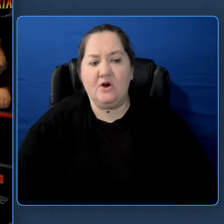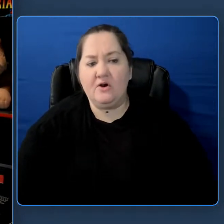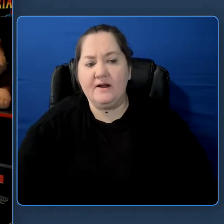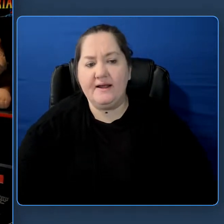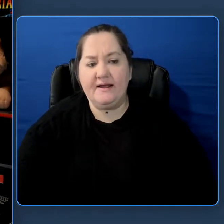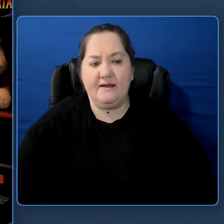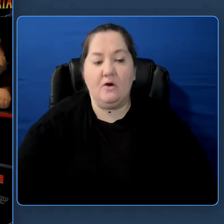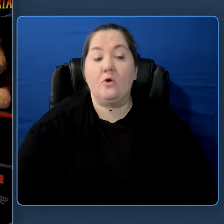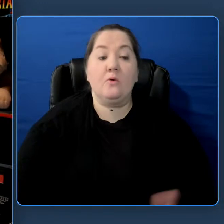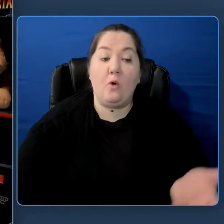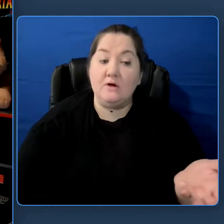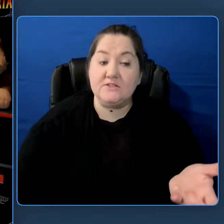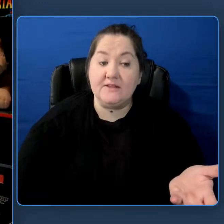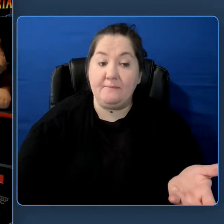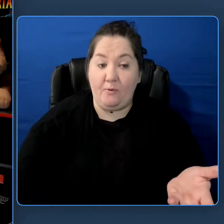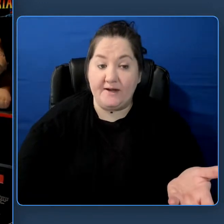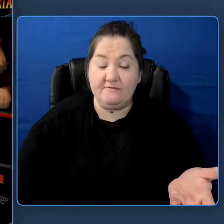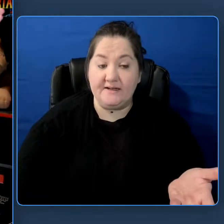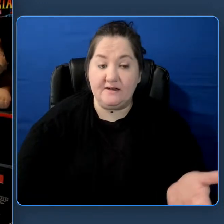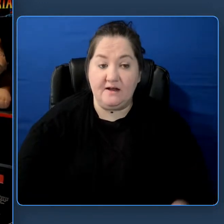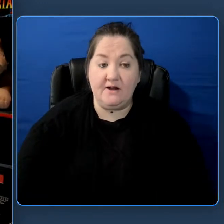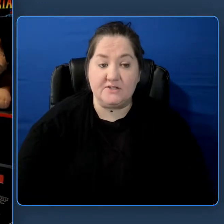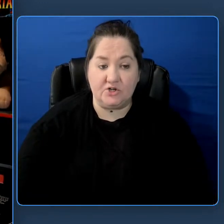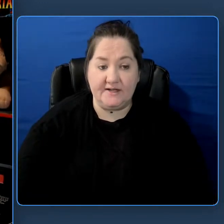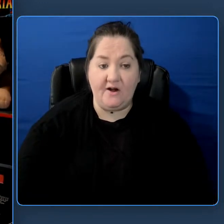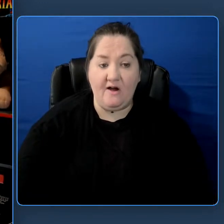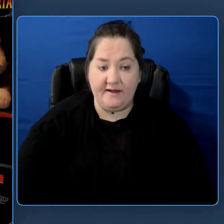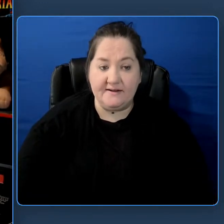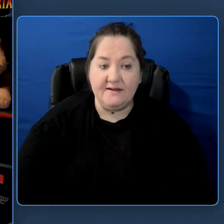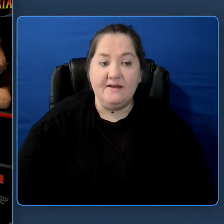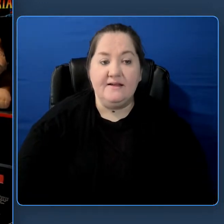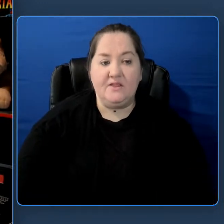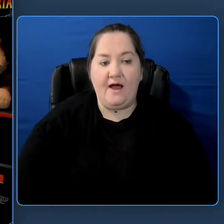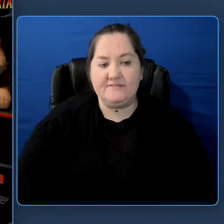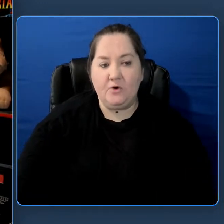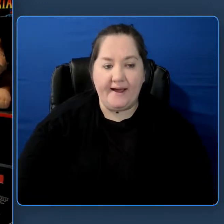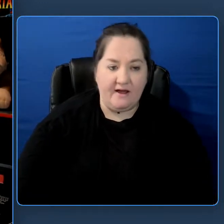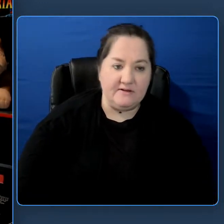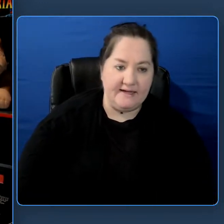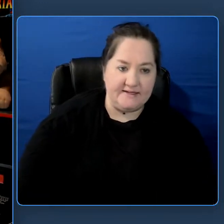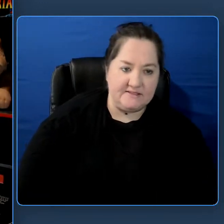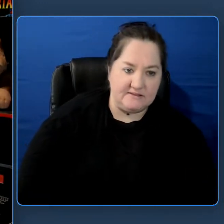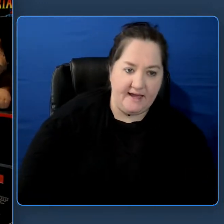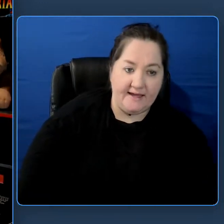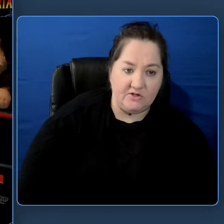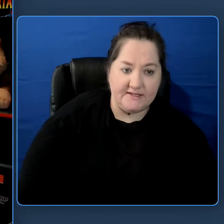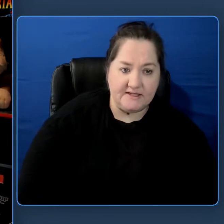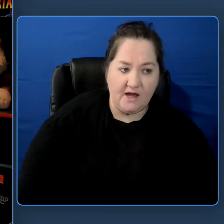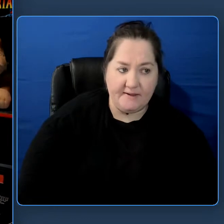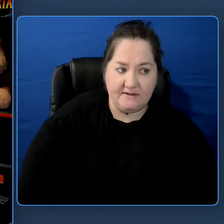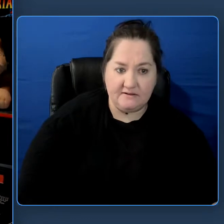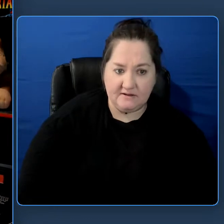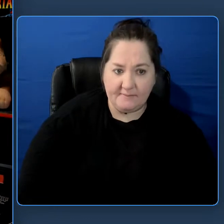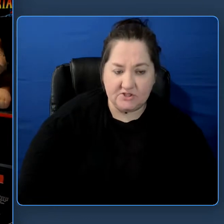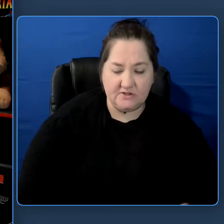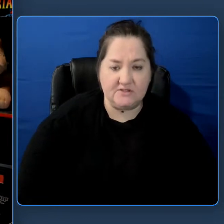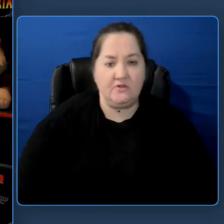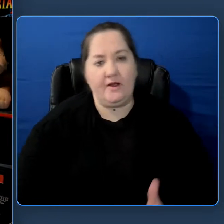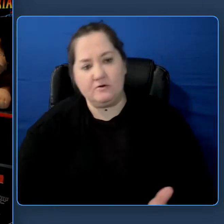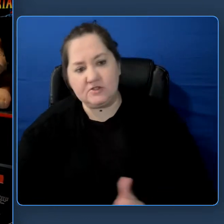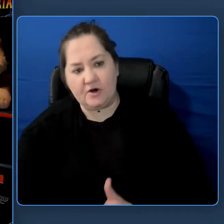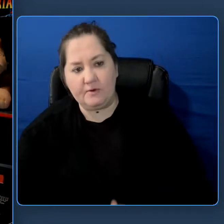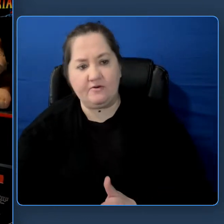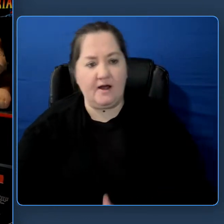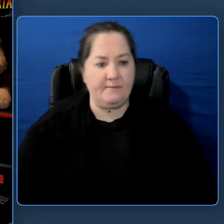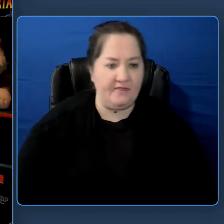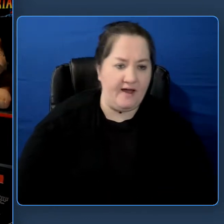Oh, I'm sorry. Or also that point of it not turning on, they'll have to go back out and get it to say, you need to come and turn this